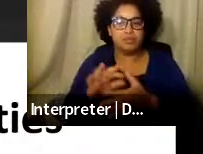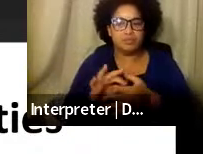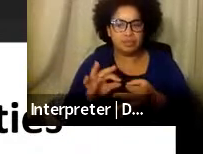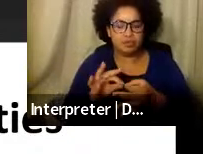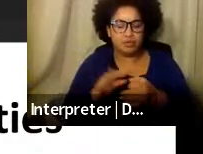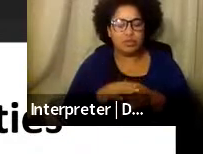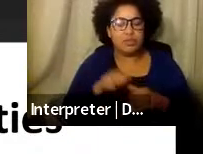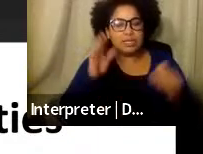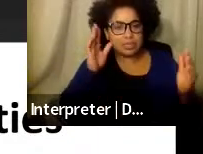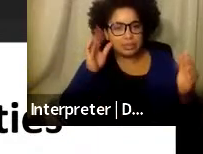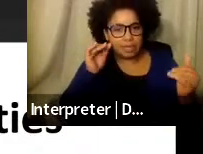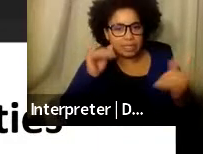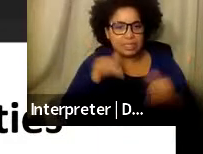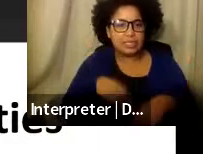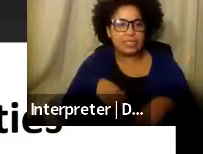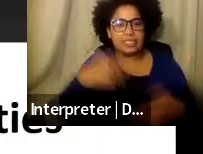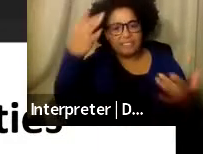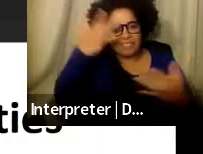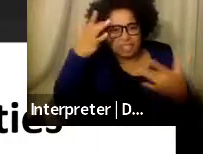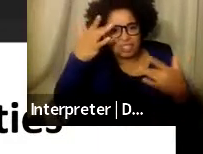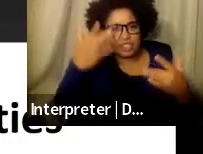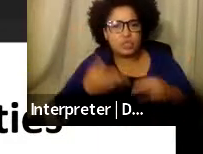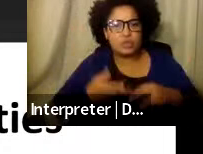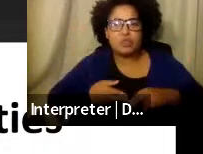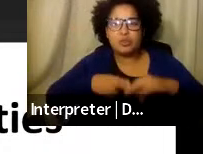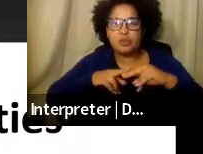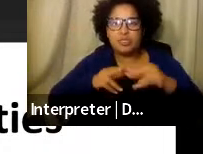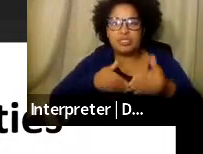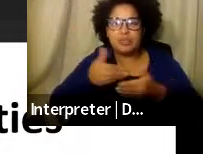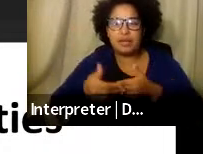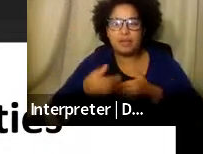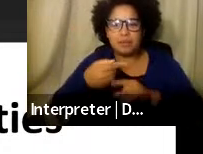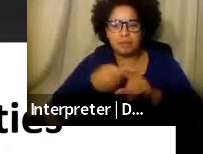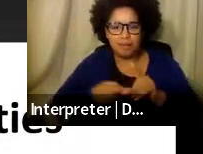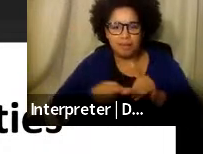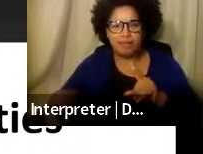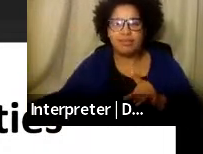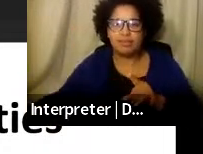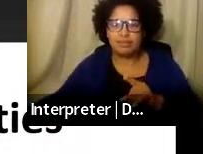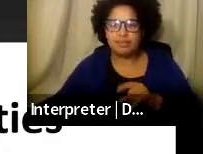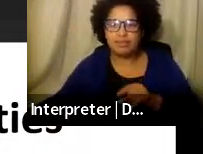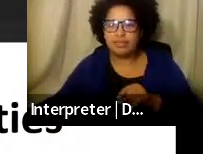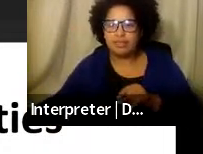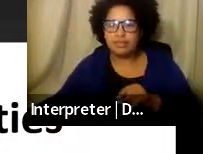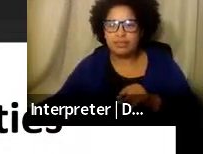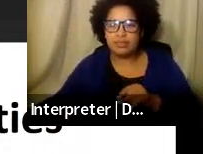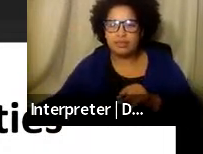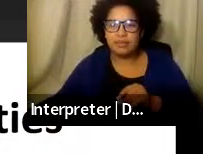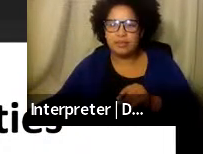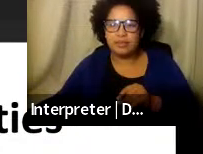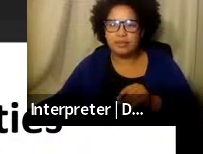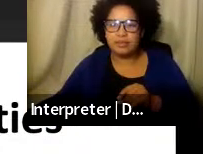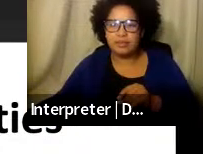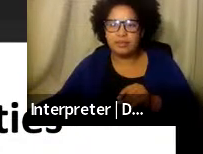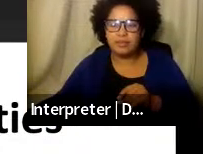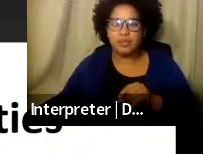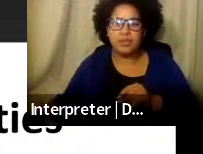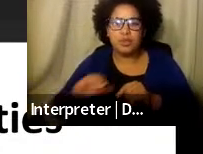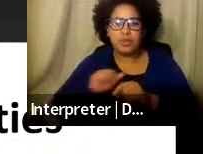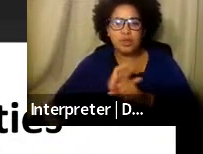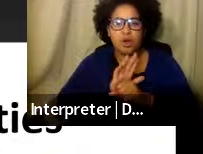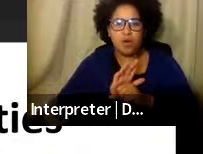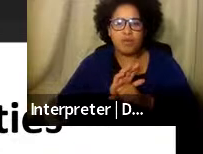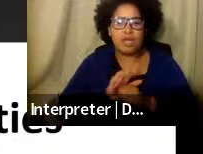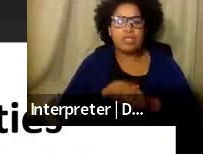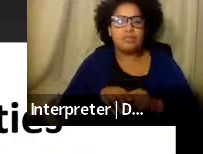expecting infections to rise again in the coming months. So our COVID division has been working on surge planning